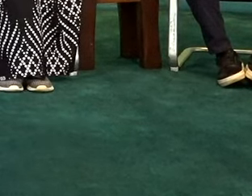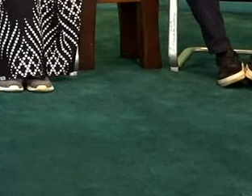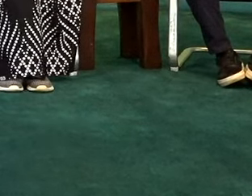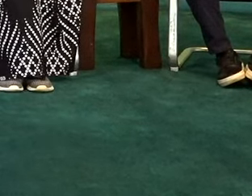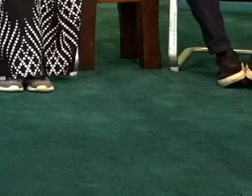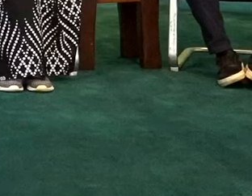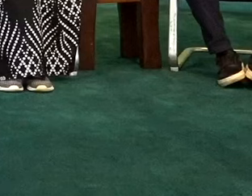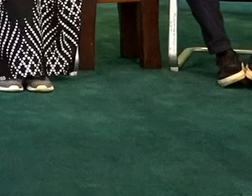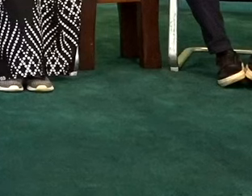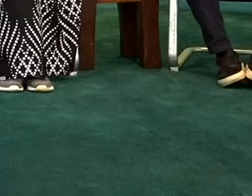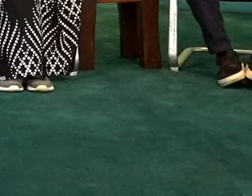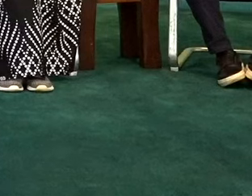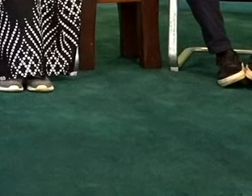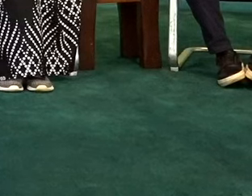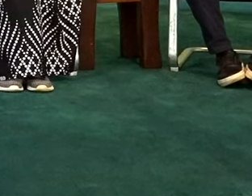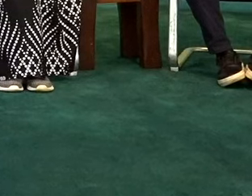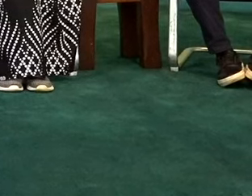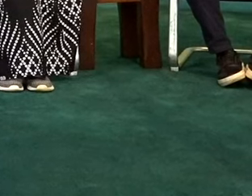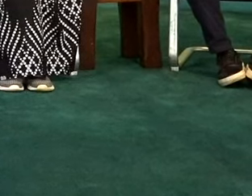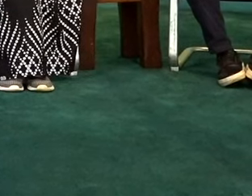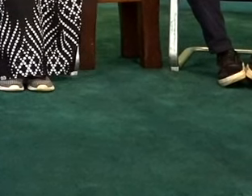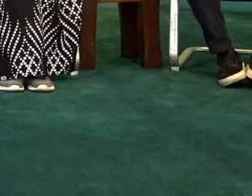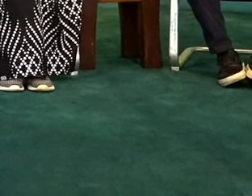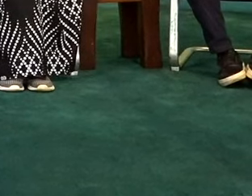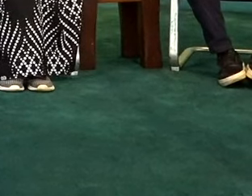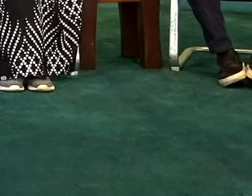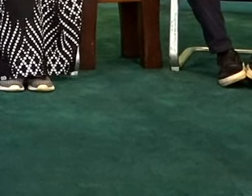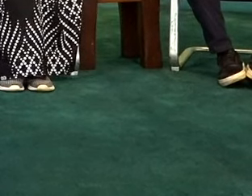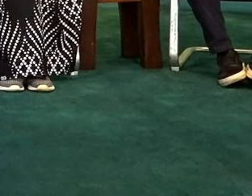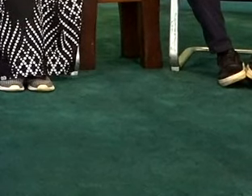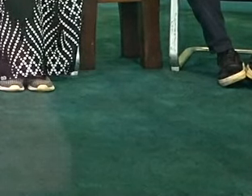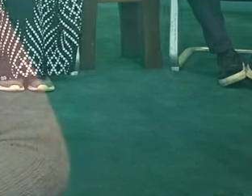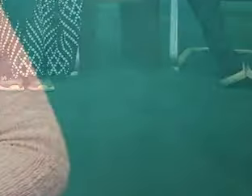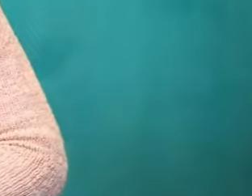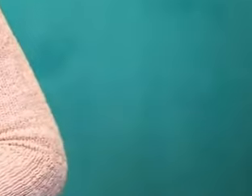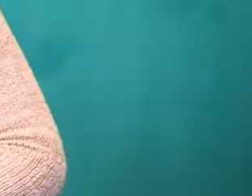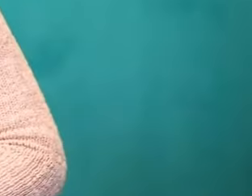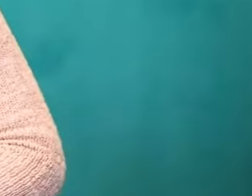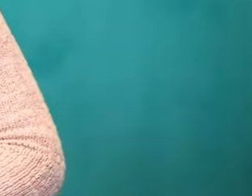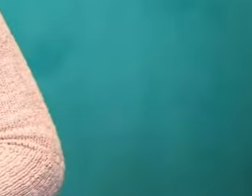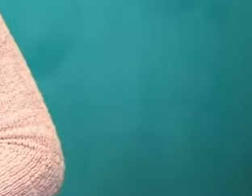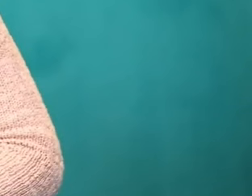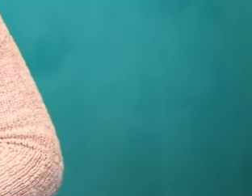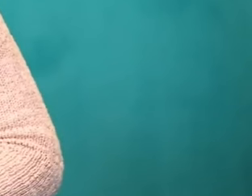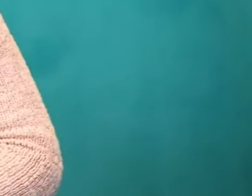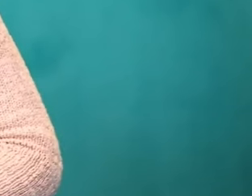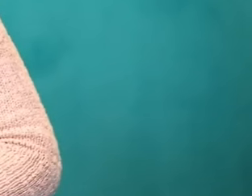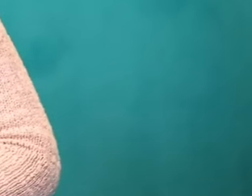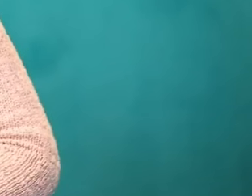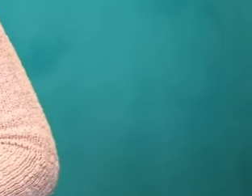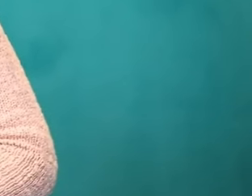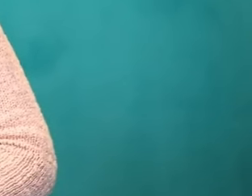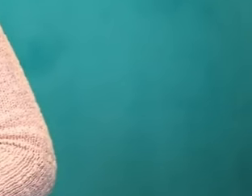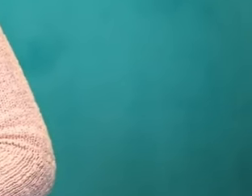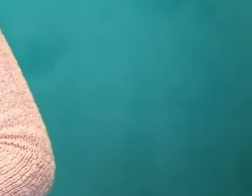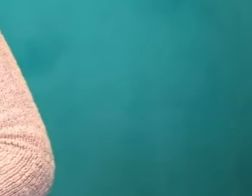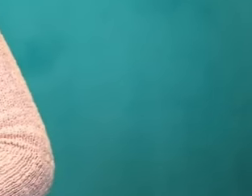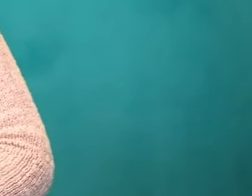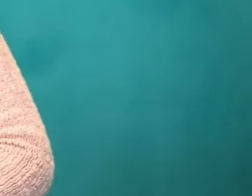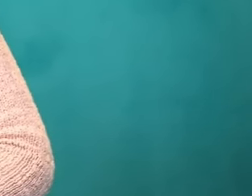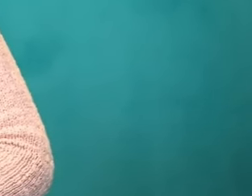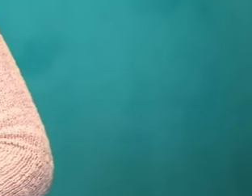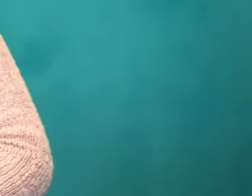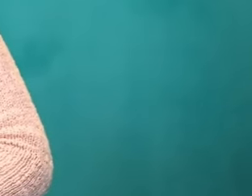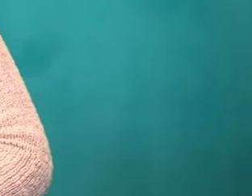heads for a word of prayer. Our Father in heaven, we come before you this day. We thank you for this beautiful lesson in which we